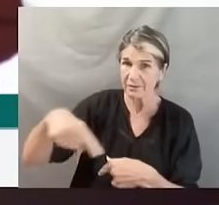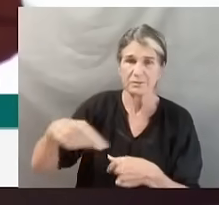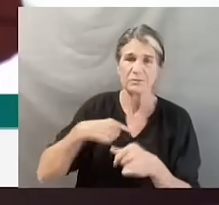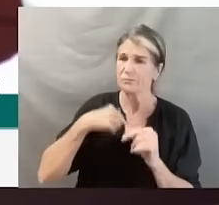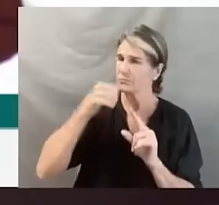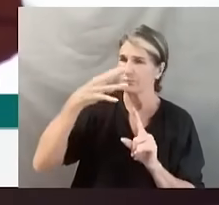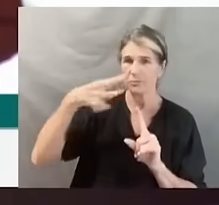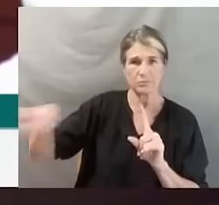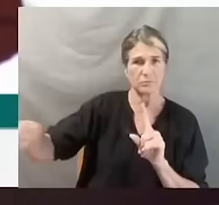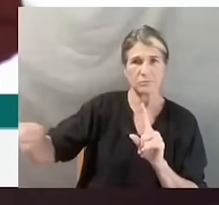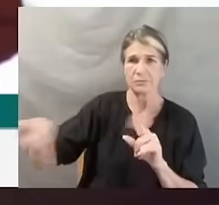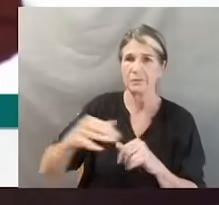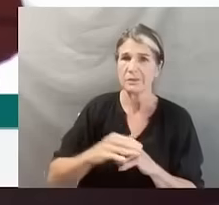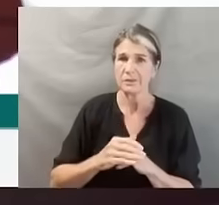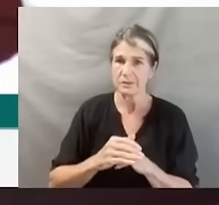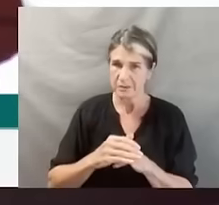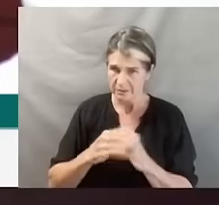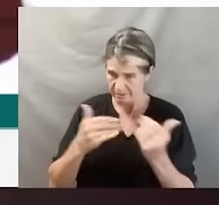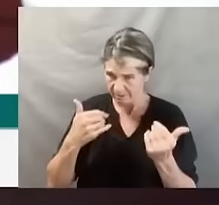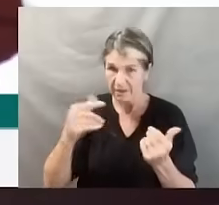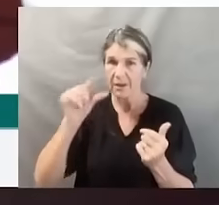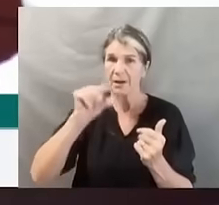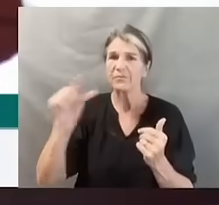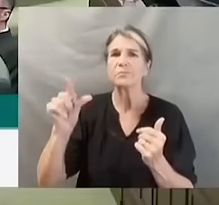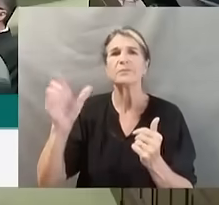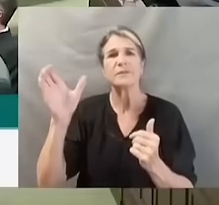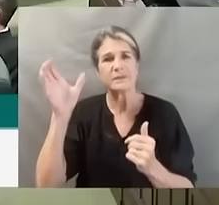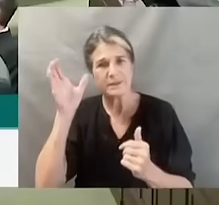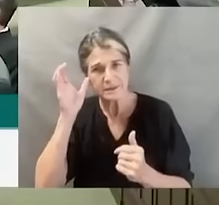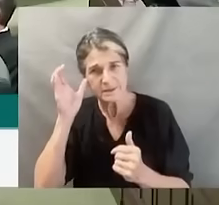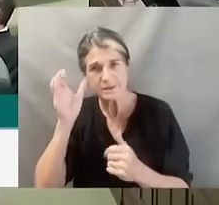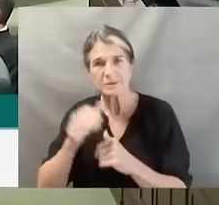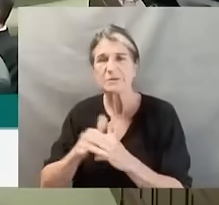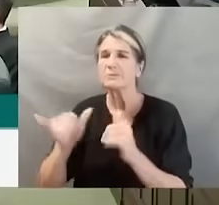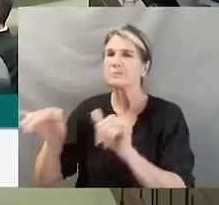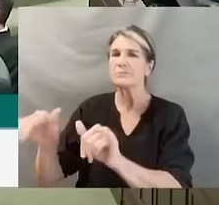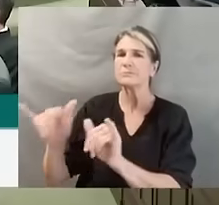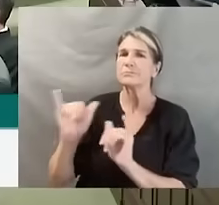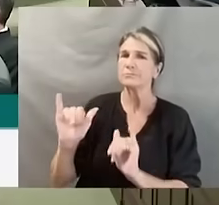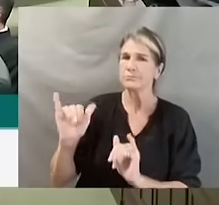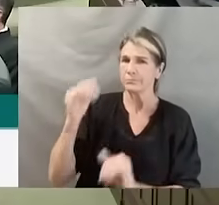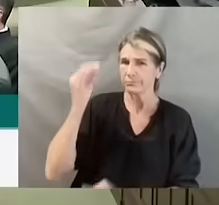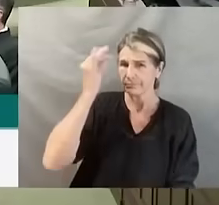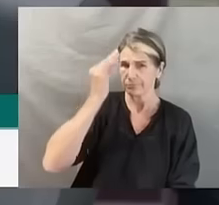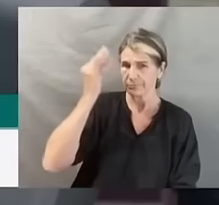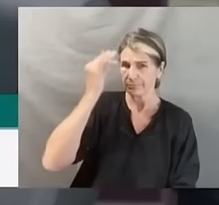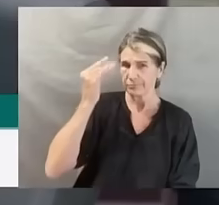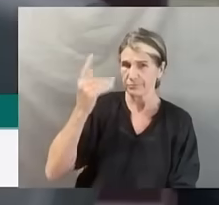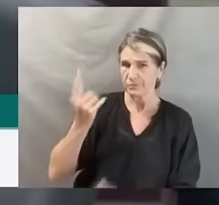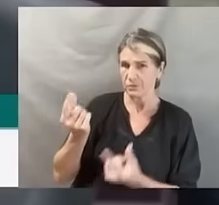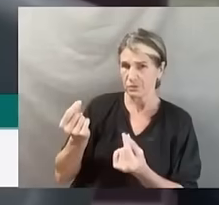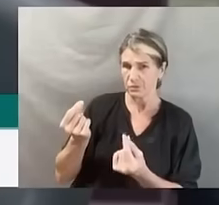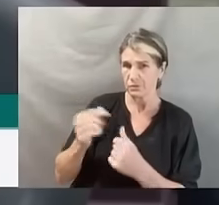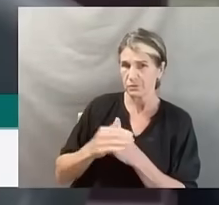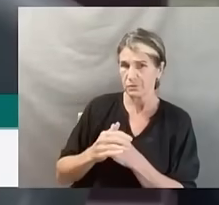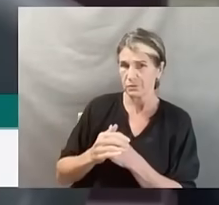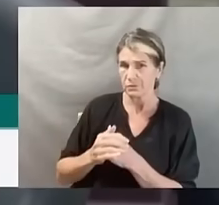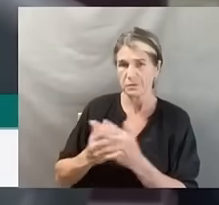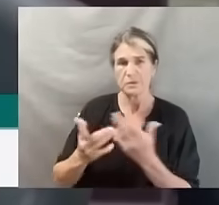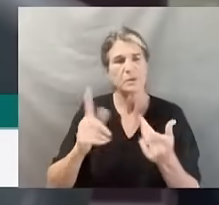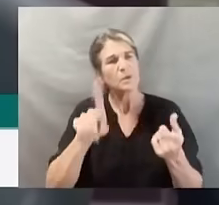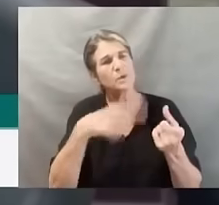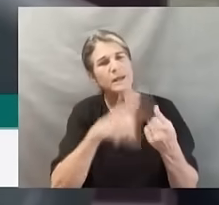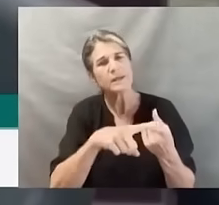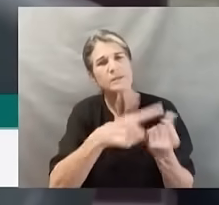breath, step back, and do the right thing? The Honourable the Minister of Infrastructure has risen. Mr. Speaker, our government